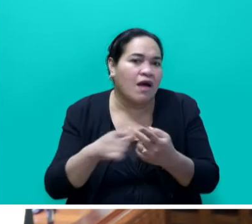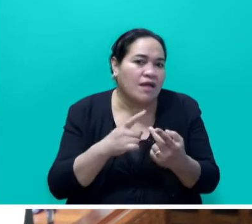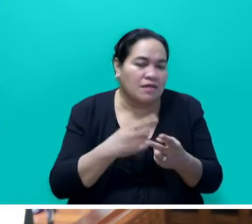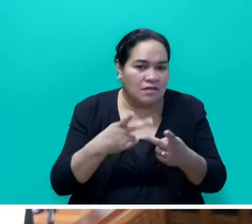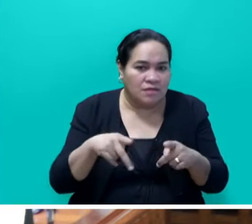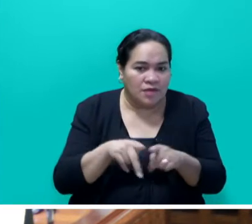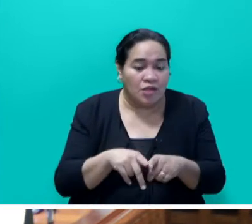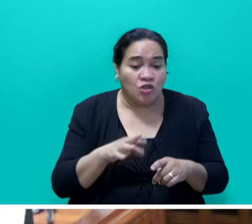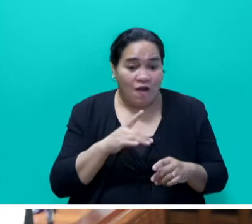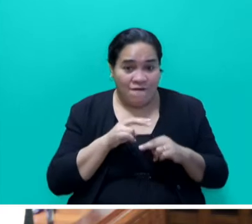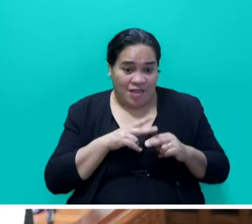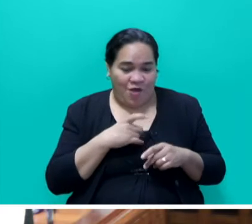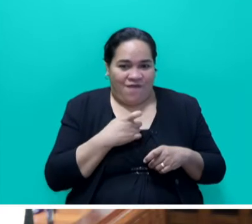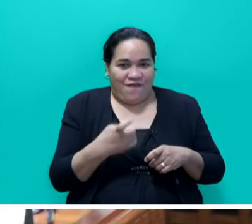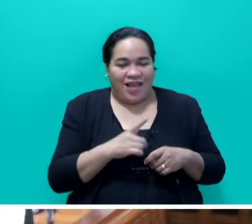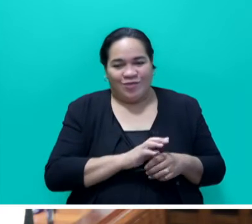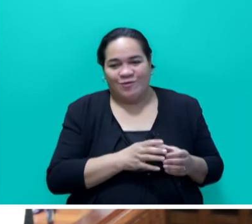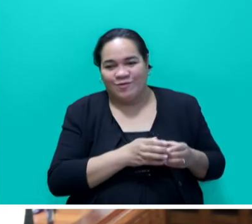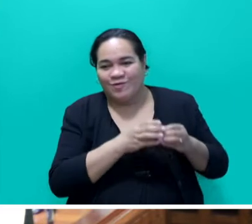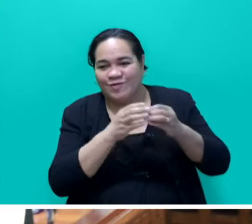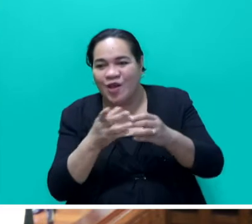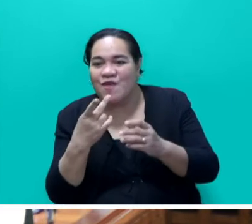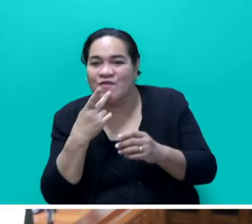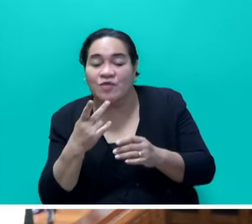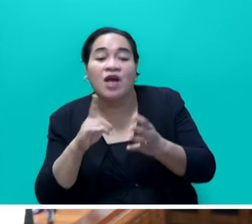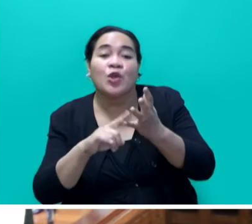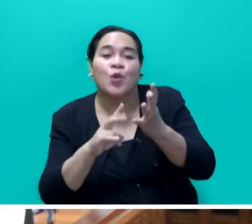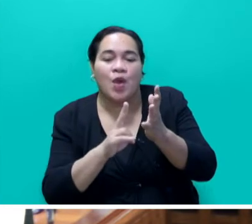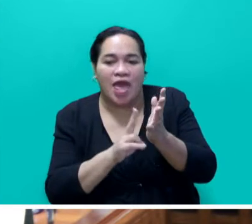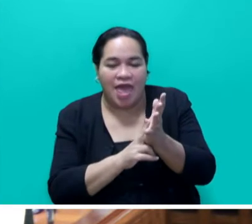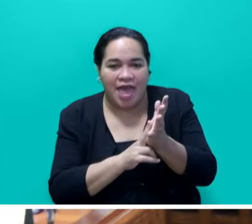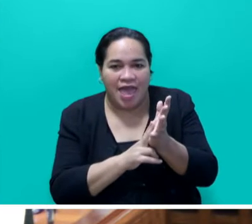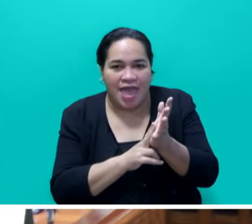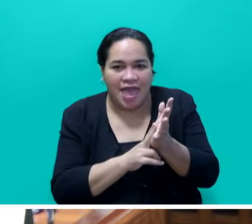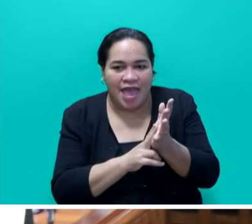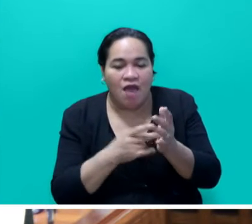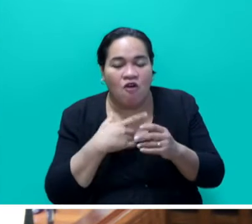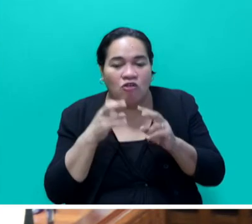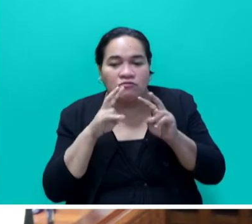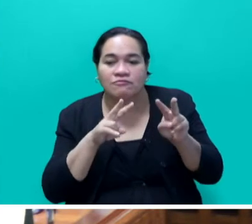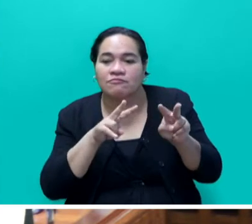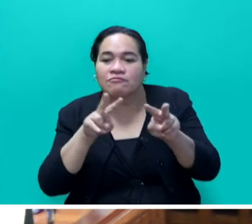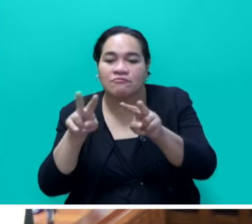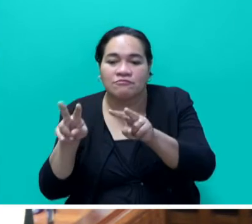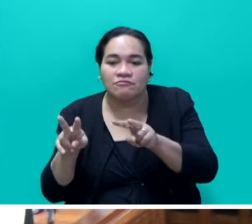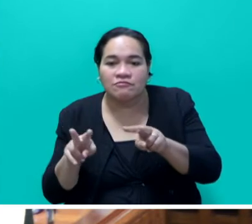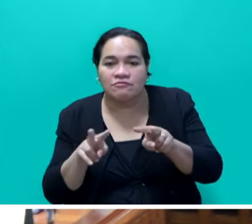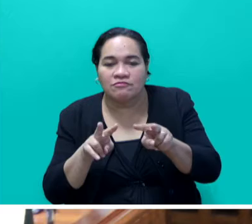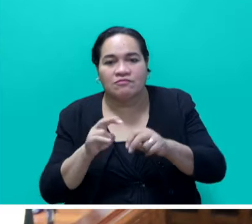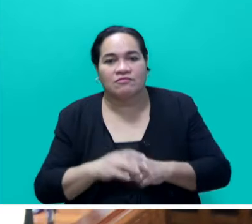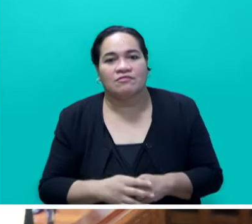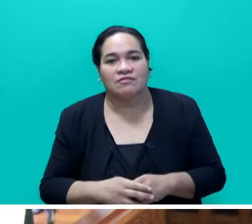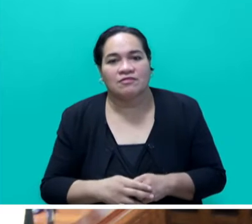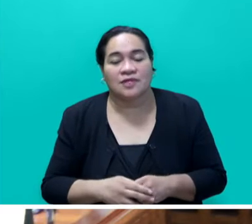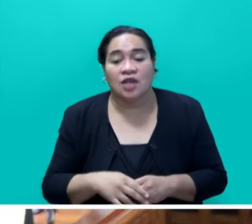Chief Observer Group Golan under the United Nations Truce Supervision Organization, UNSO. This